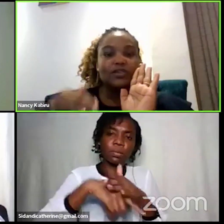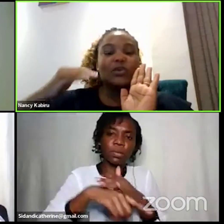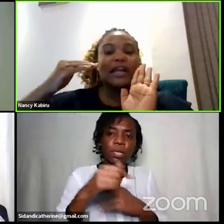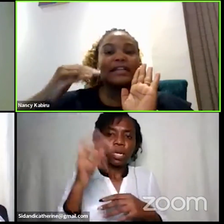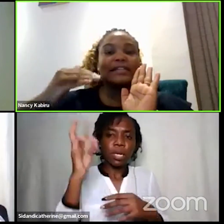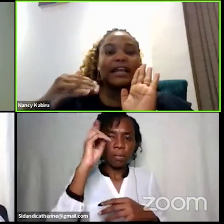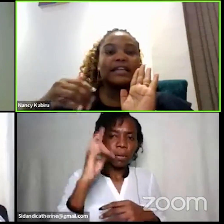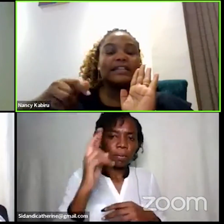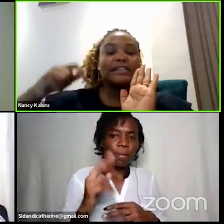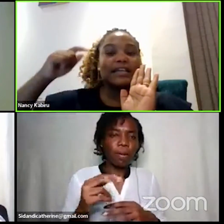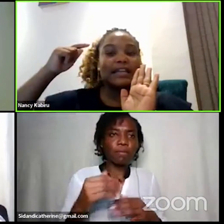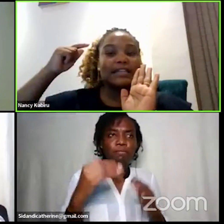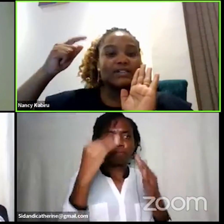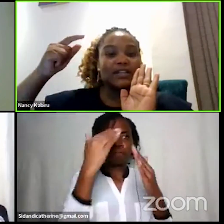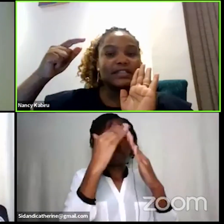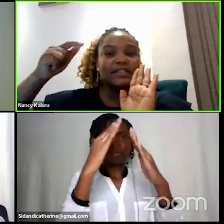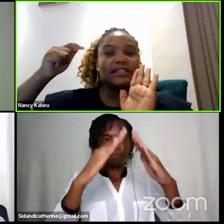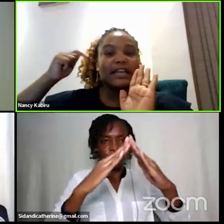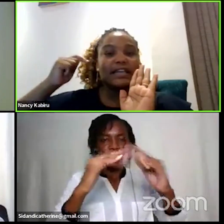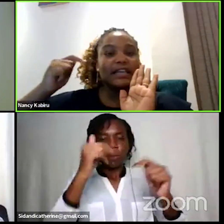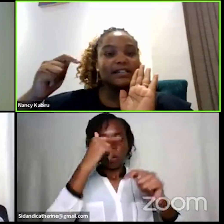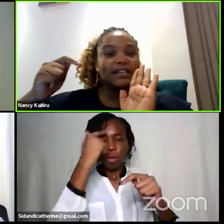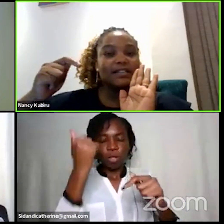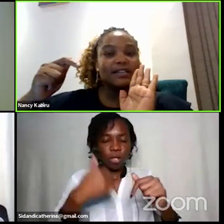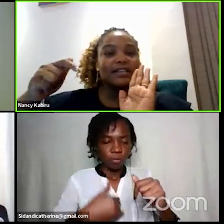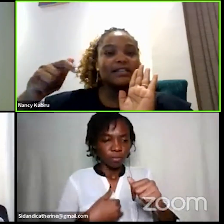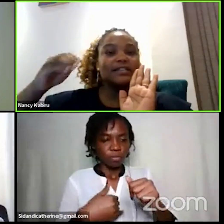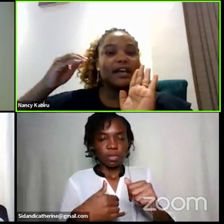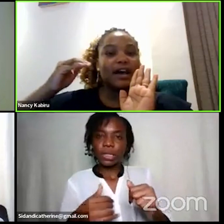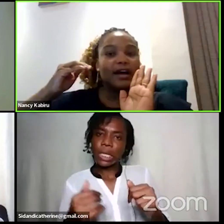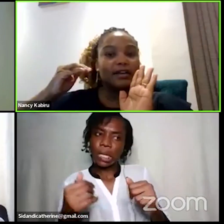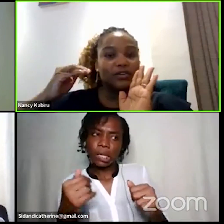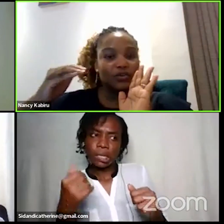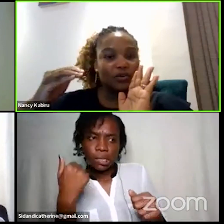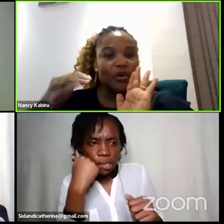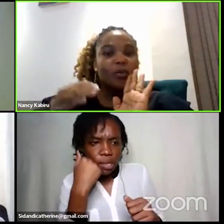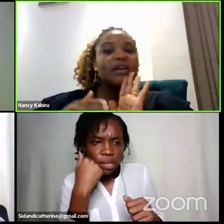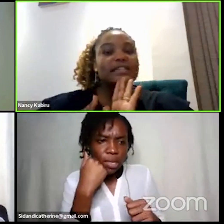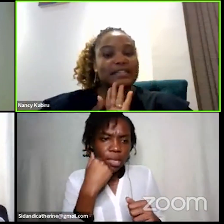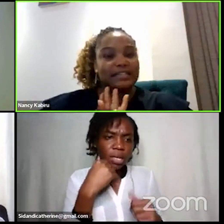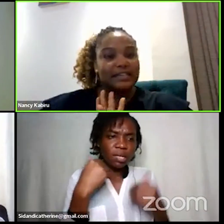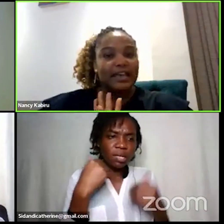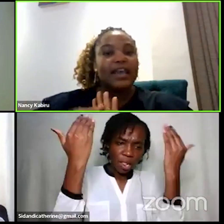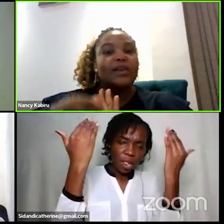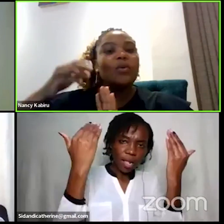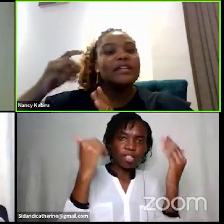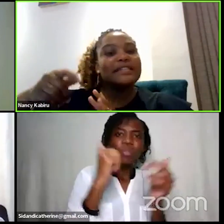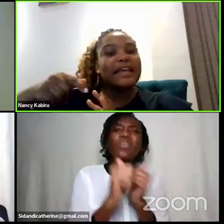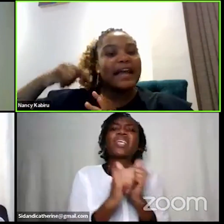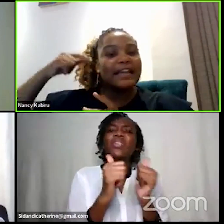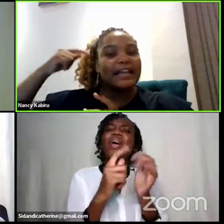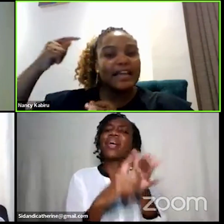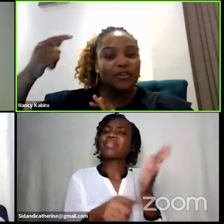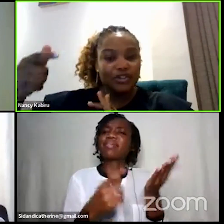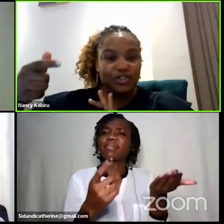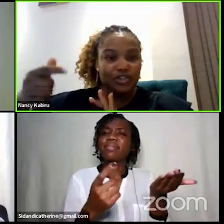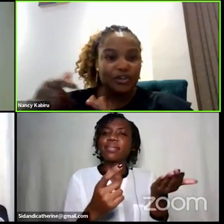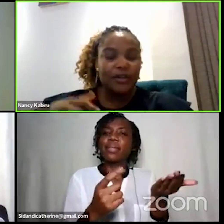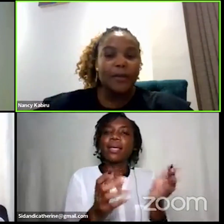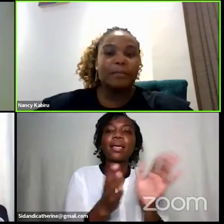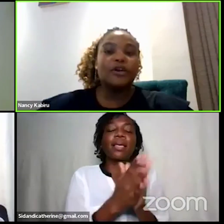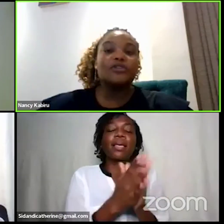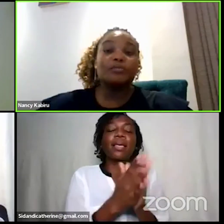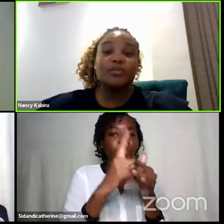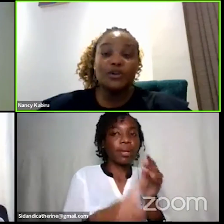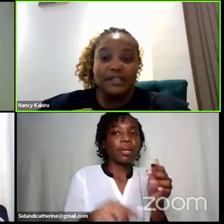pyramid to understand, is it a distress? Is it an illness? Is it a, what is it? And what is the underlying